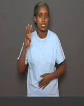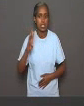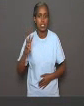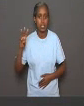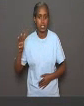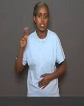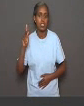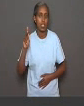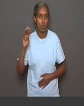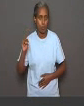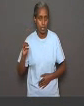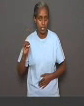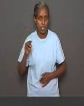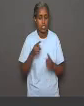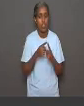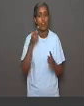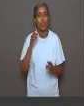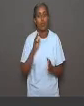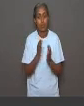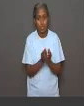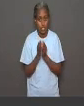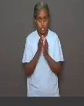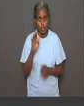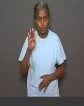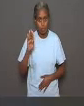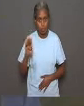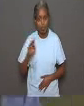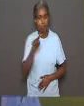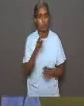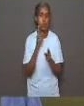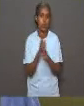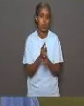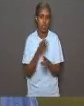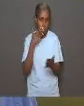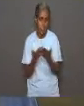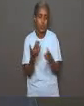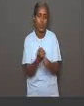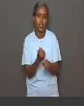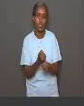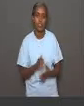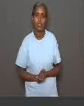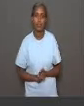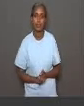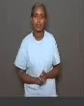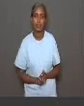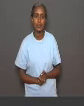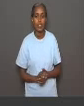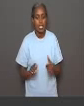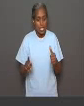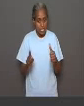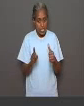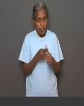66 kilometers from ship B, you are correct. Good work. The